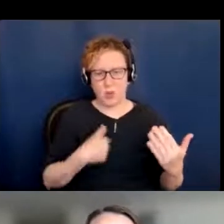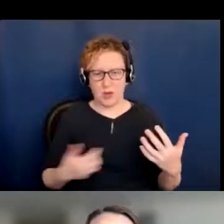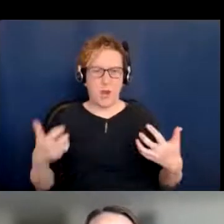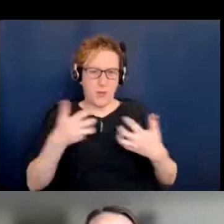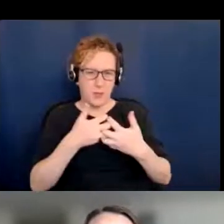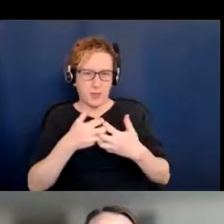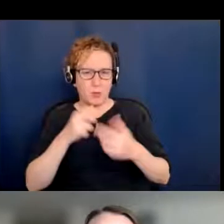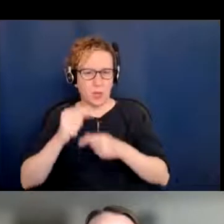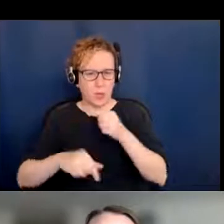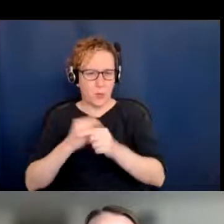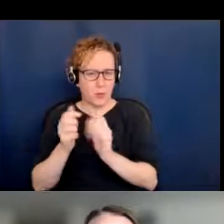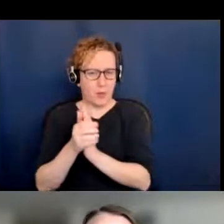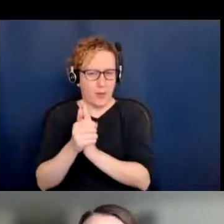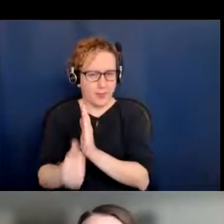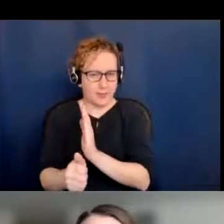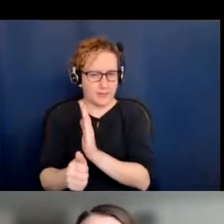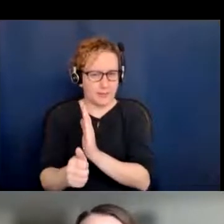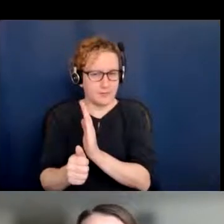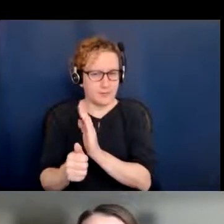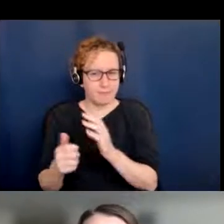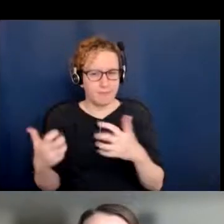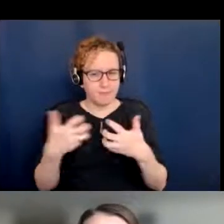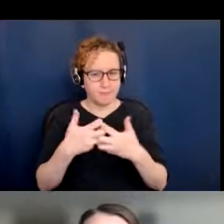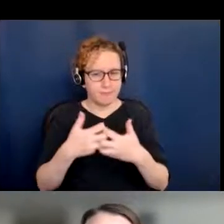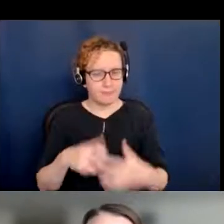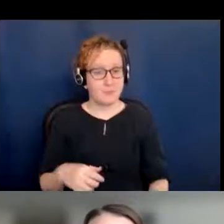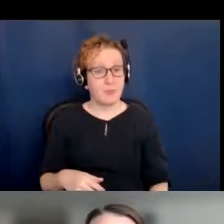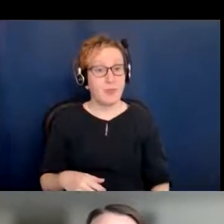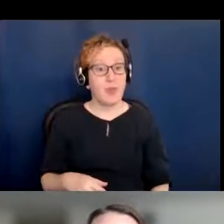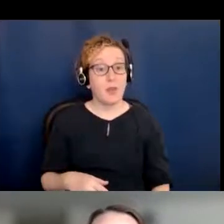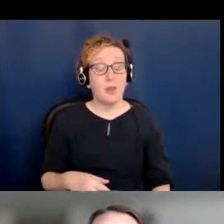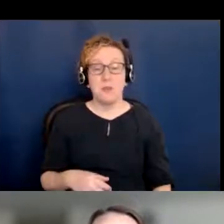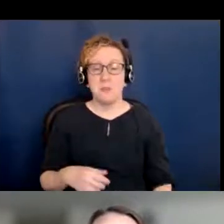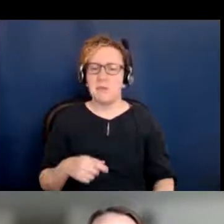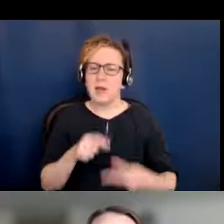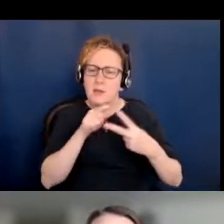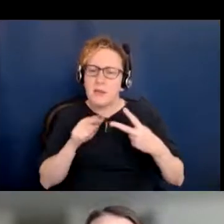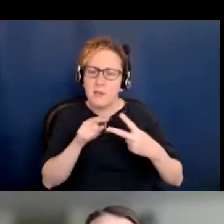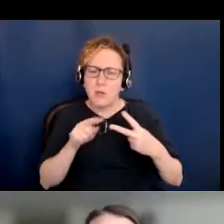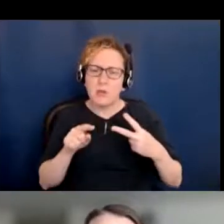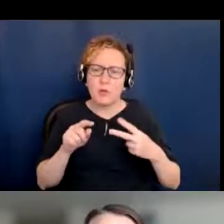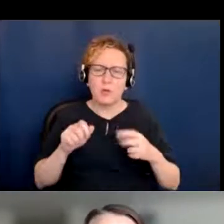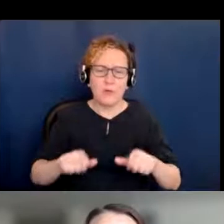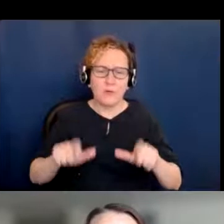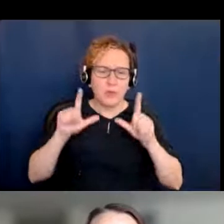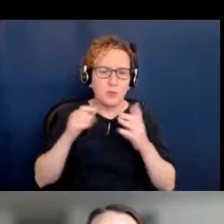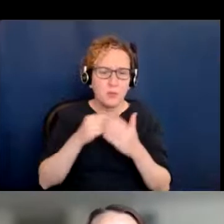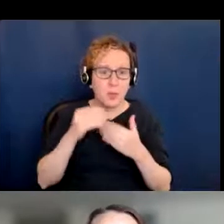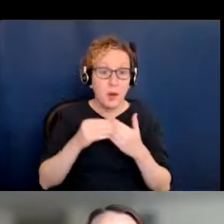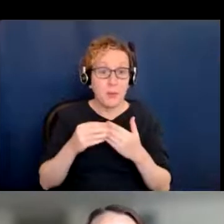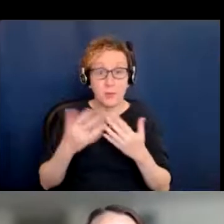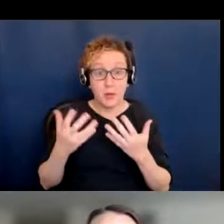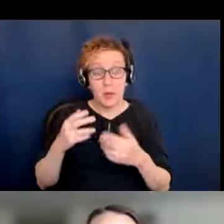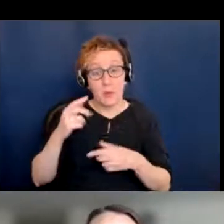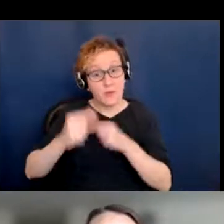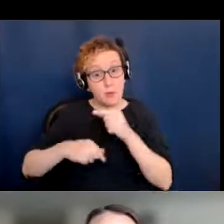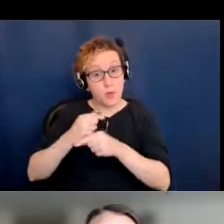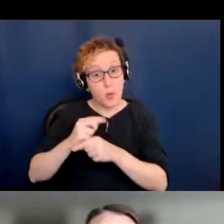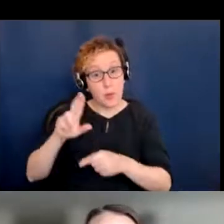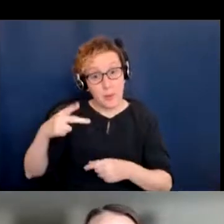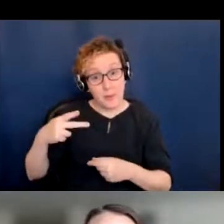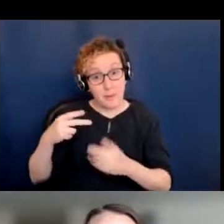So a couple virtual programs that I just wanted to highlight today. We have Global Up programs, our Global